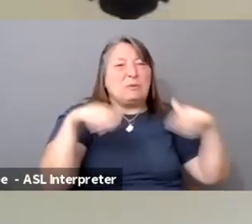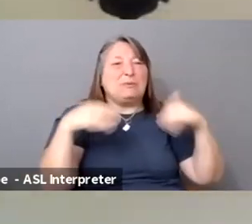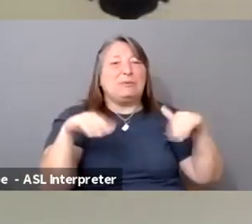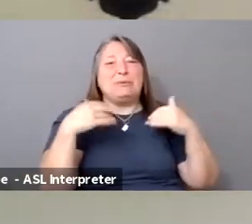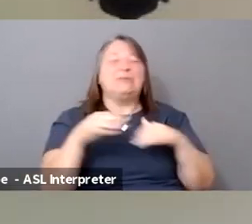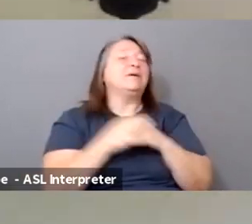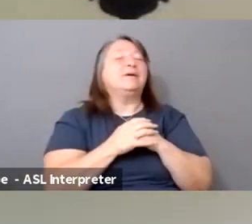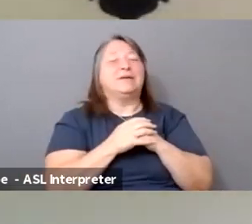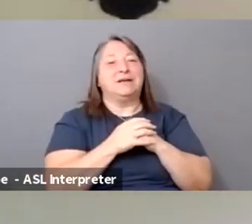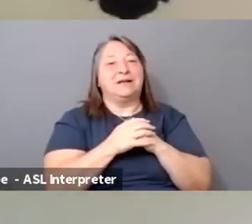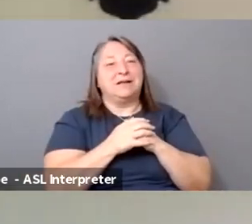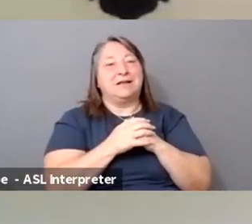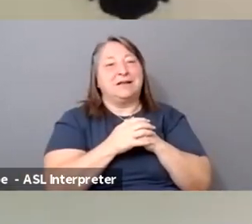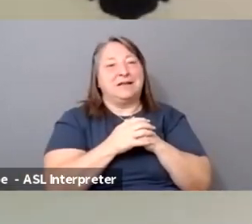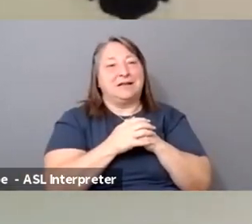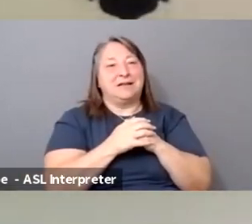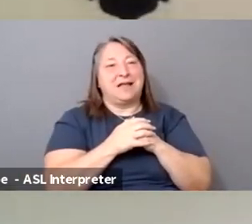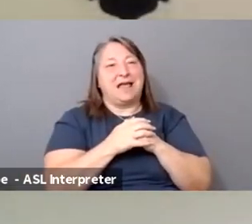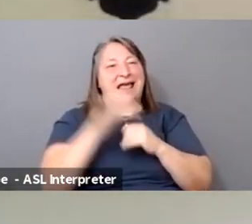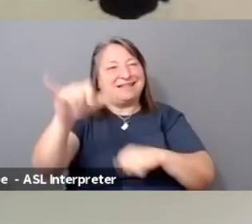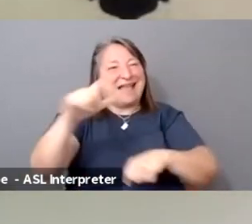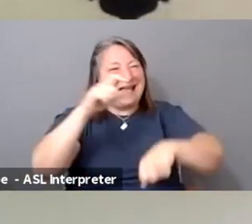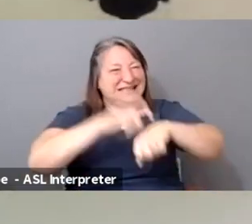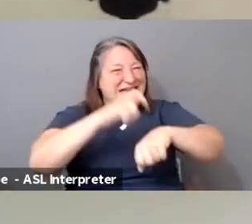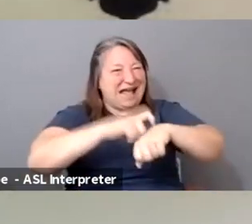I don't think I realized